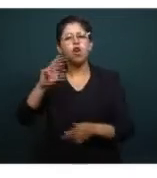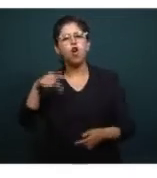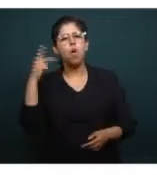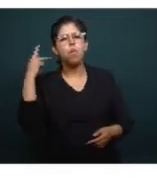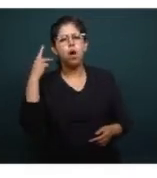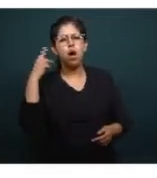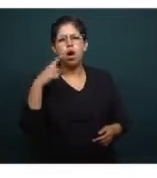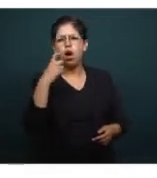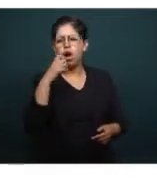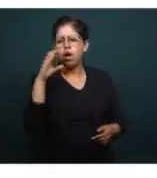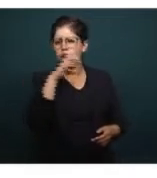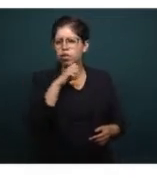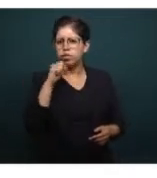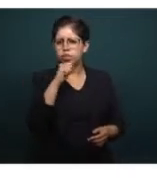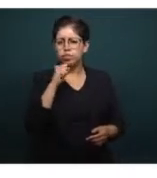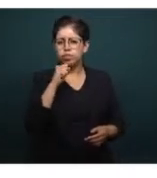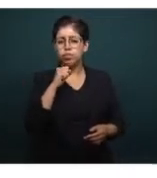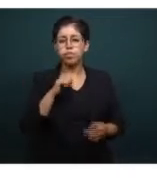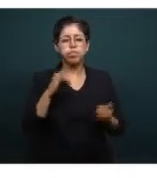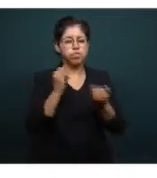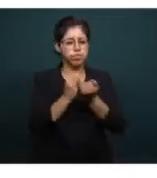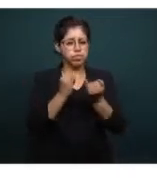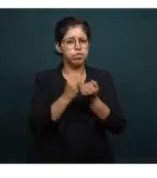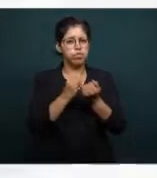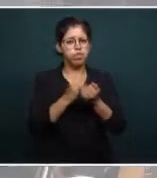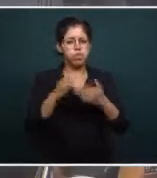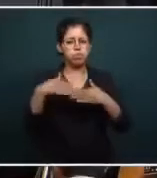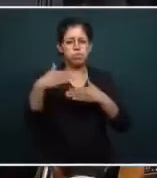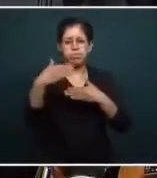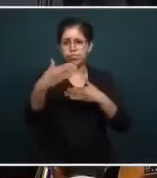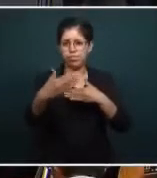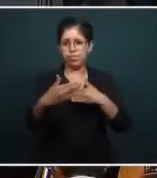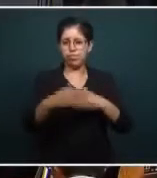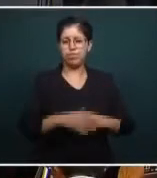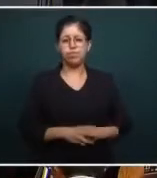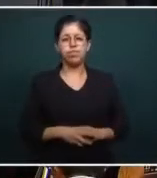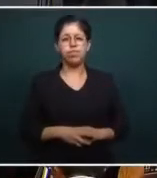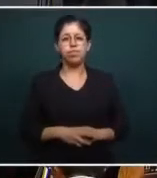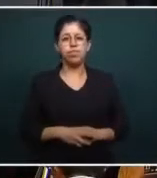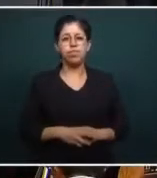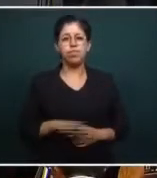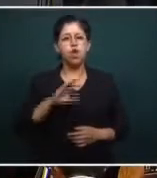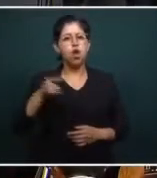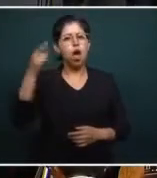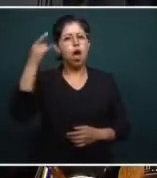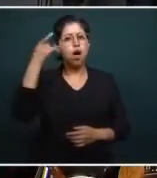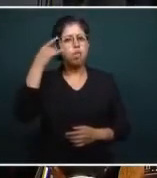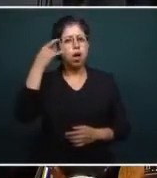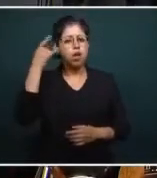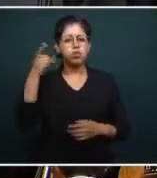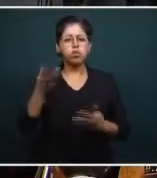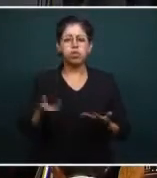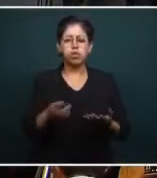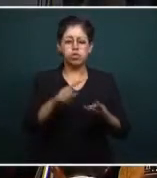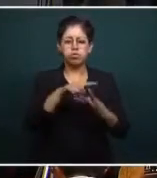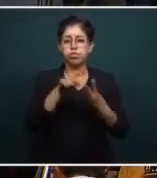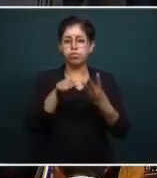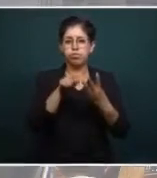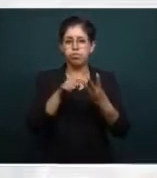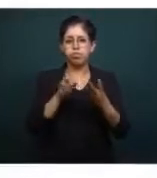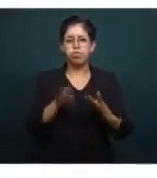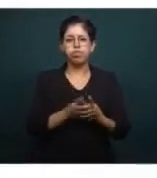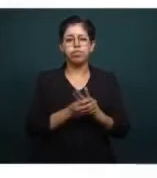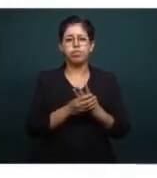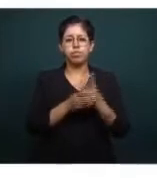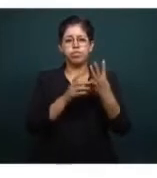en Aguascalientes, Puebla, Aguascalientes Aguascalientes, es más adelante, and otra más en Campeche, one in y Campeche en